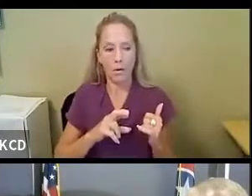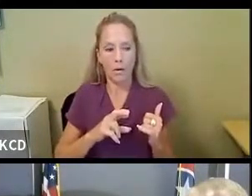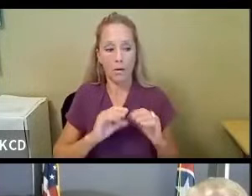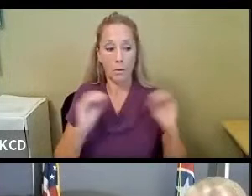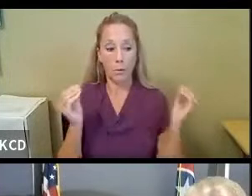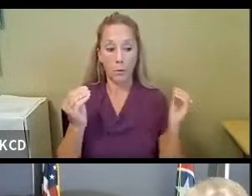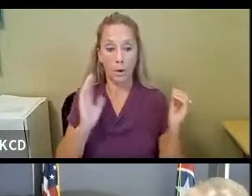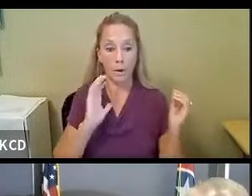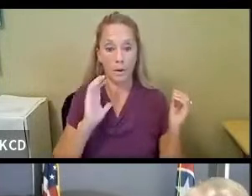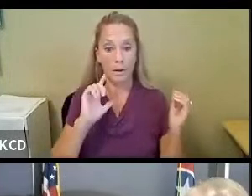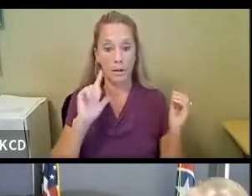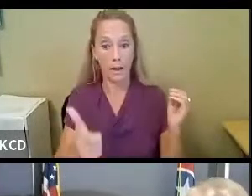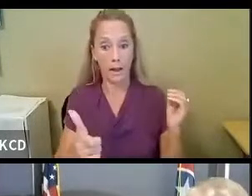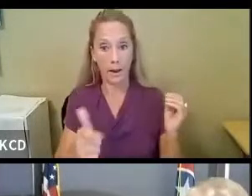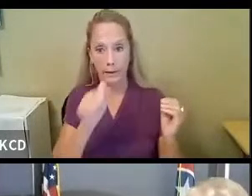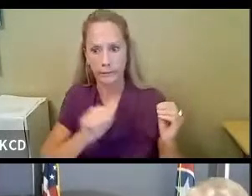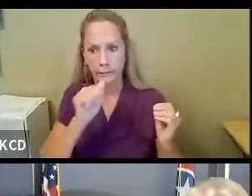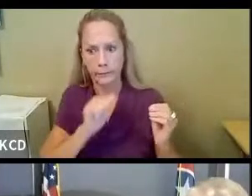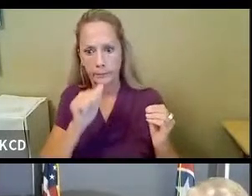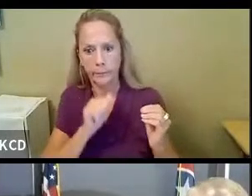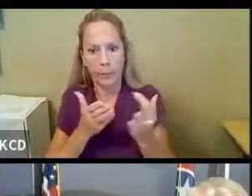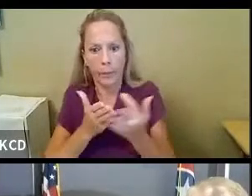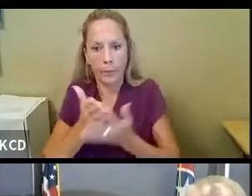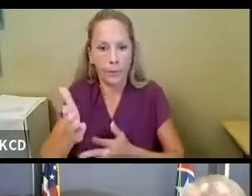that's our way forward, I think.